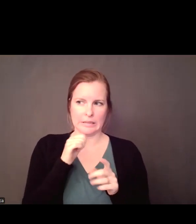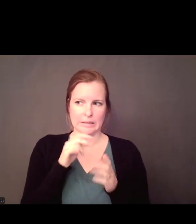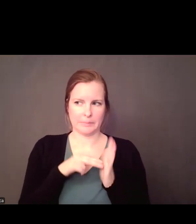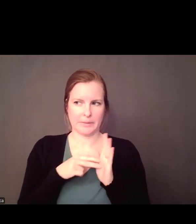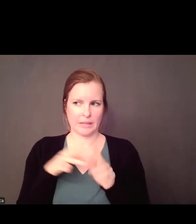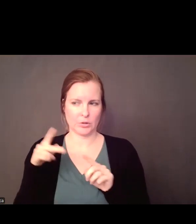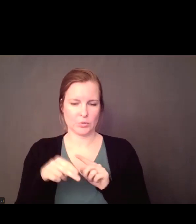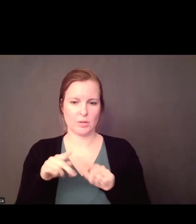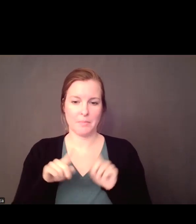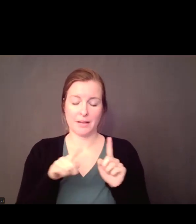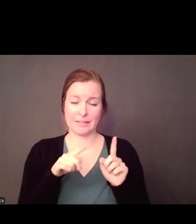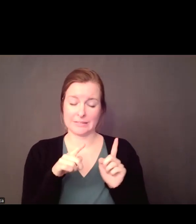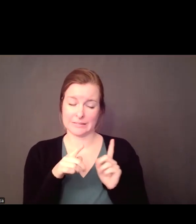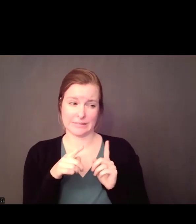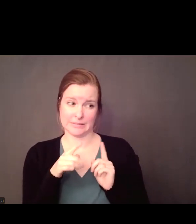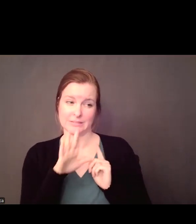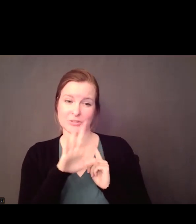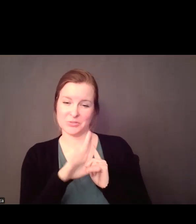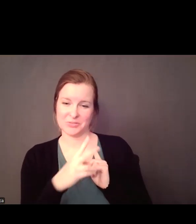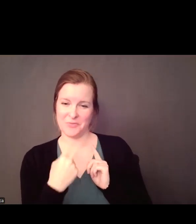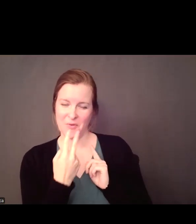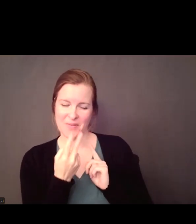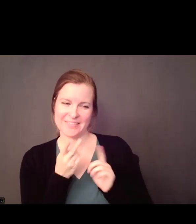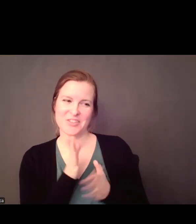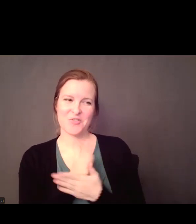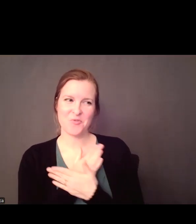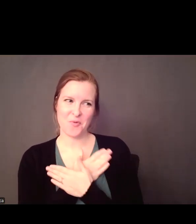it's time for you to rest your voice. I'm Okay. up.